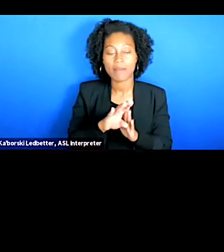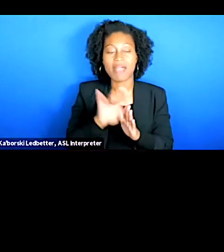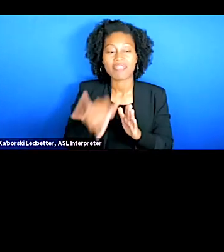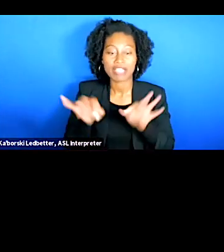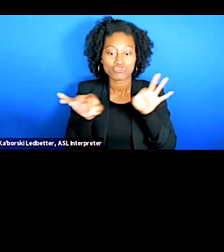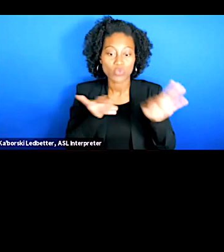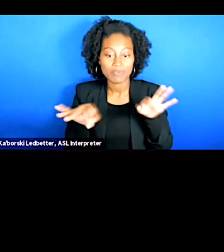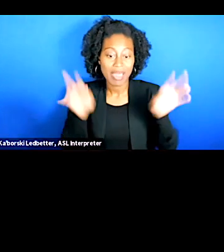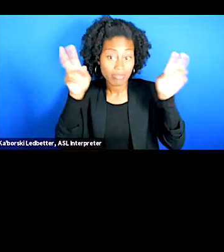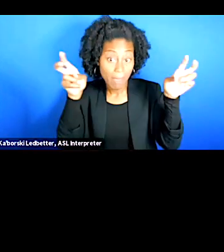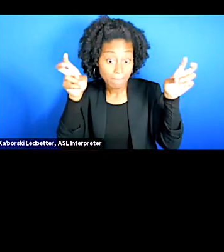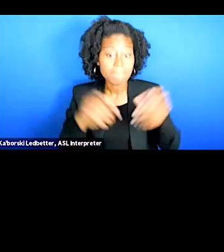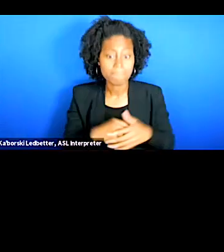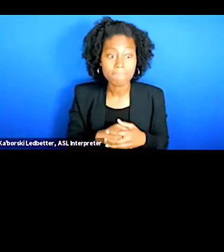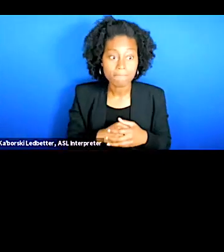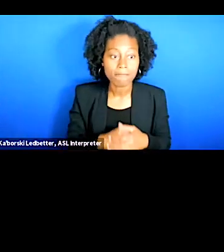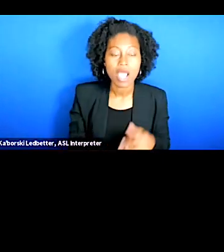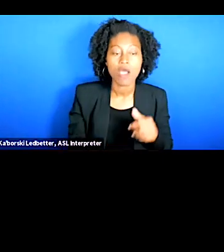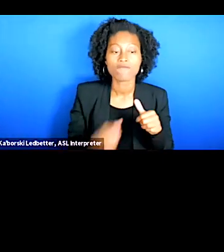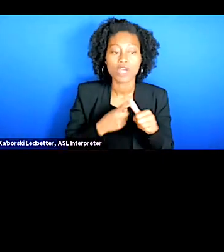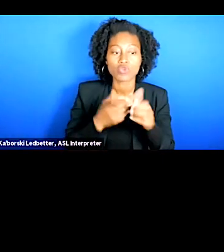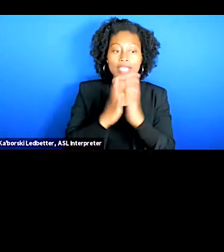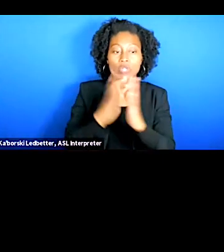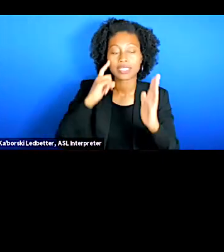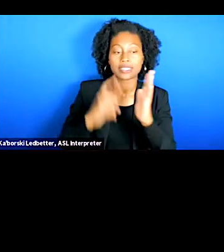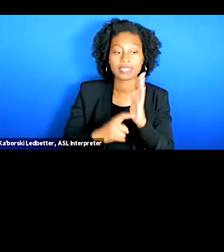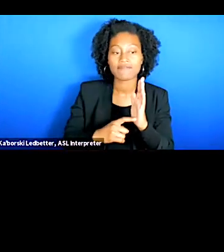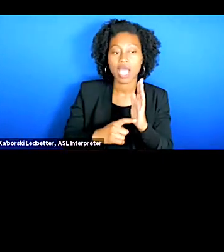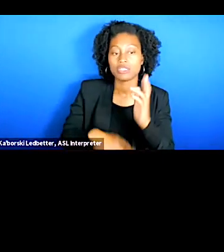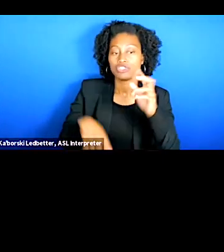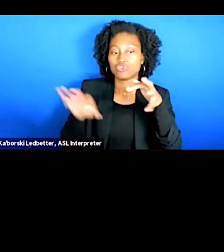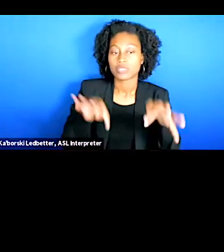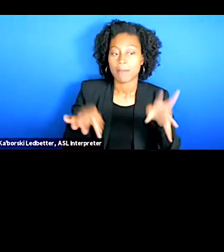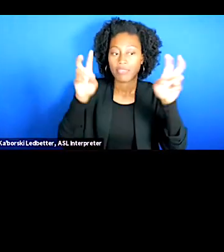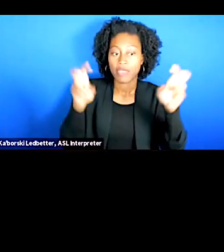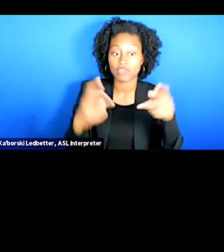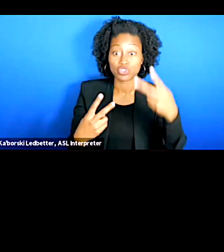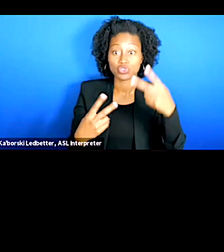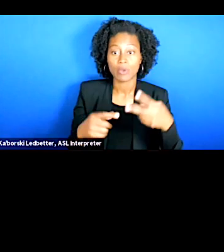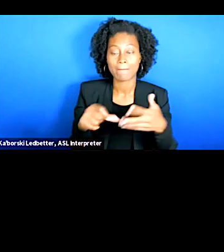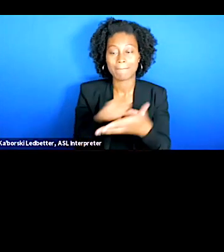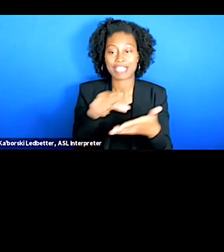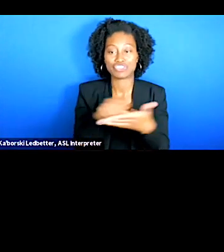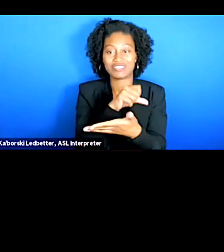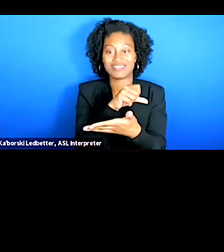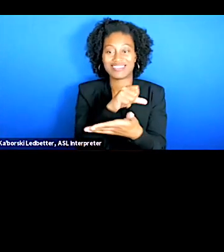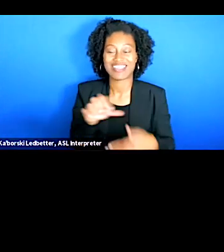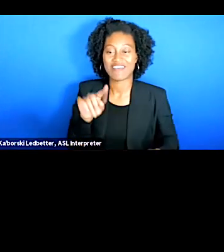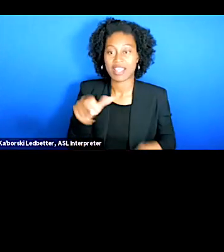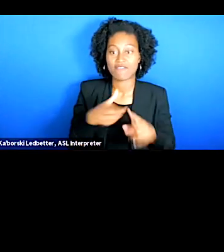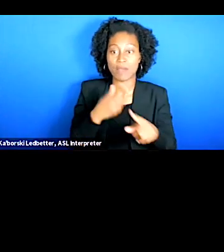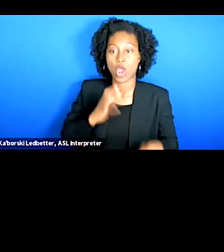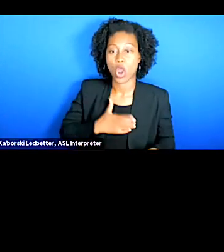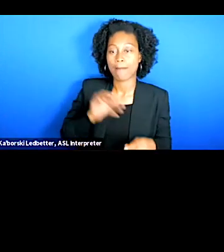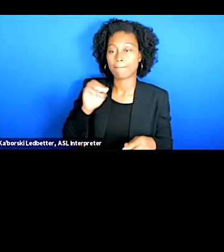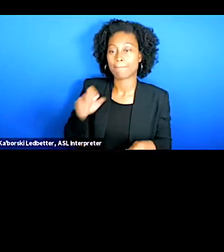you to practice identifying descriptive themes using 2 pages of real data from one of our metasynthesis projects. You'll find the